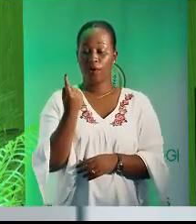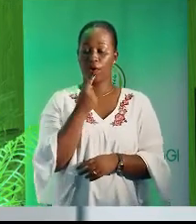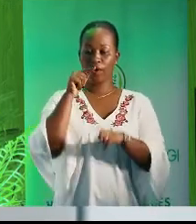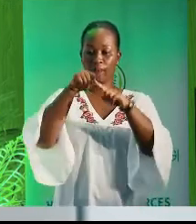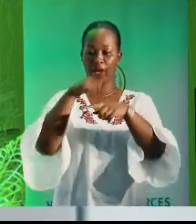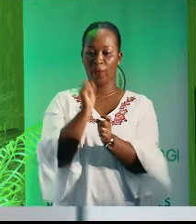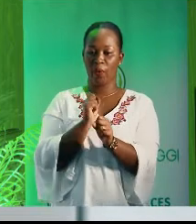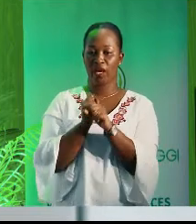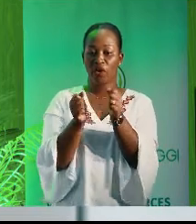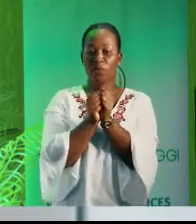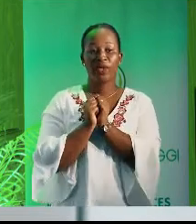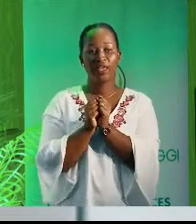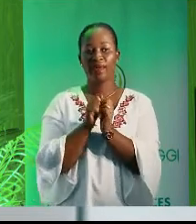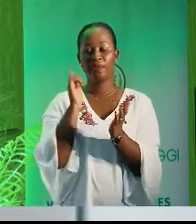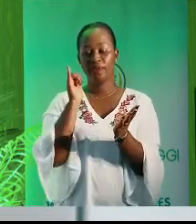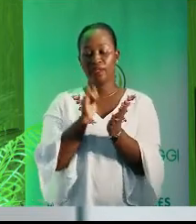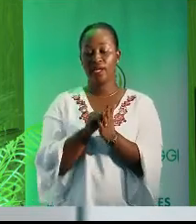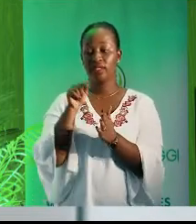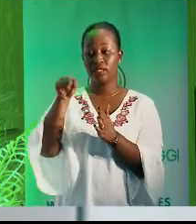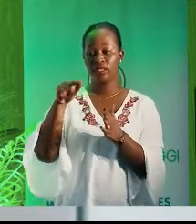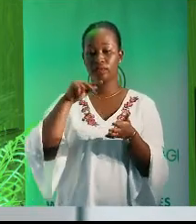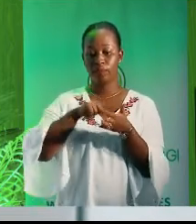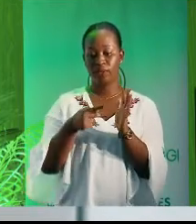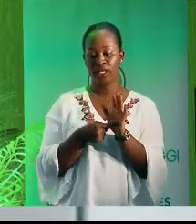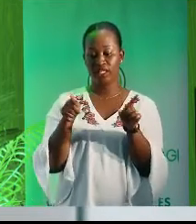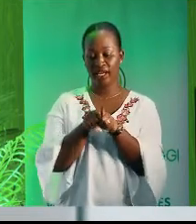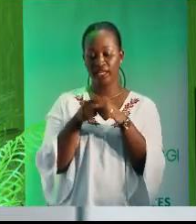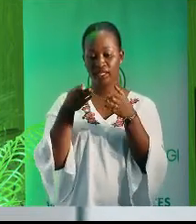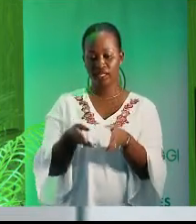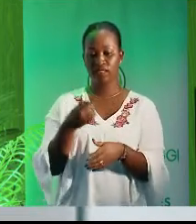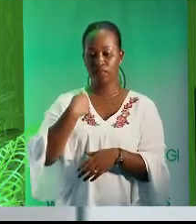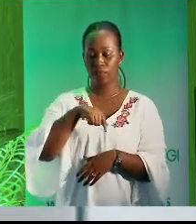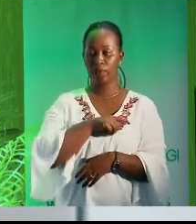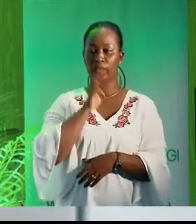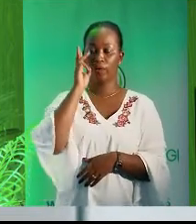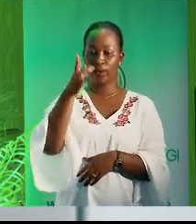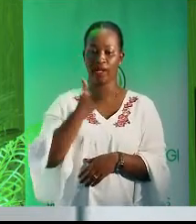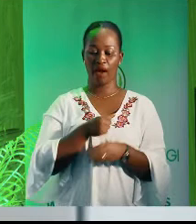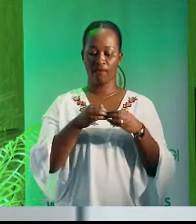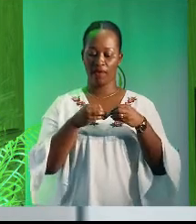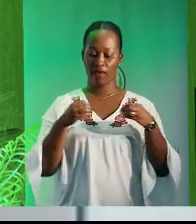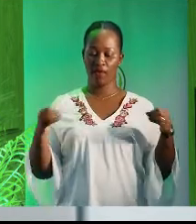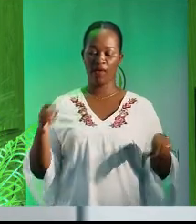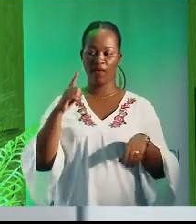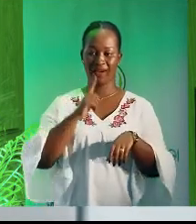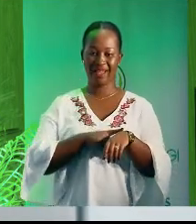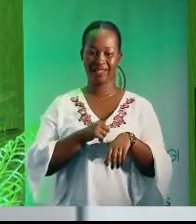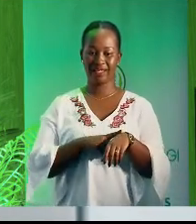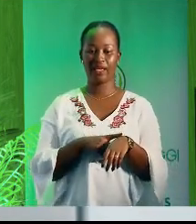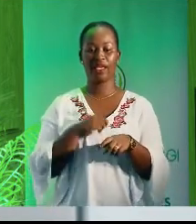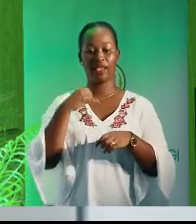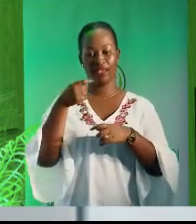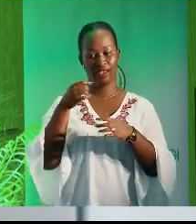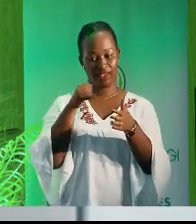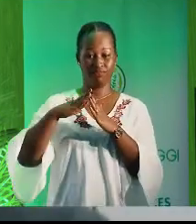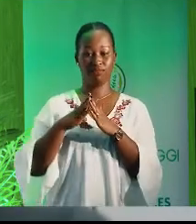that the project like this will have long-lasting effects and will make benefit everyone. And that's the aim